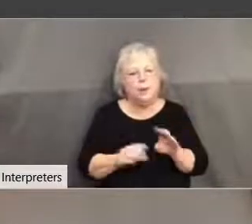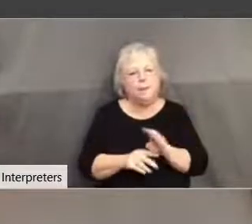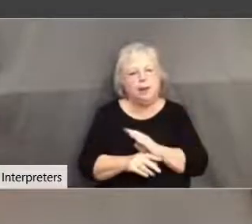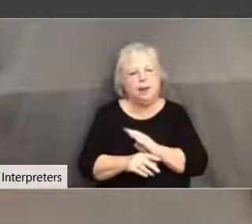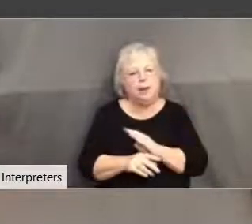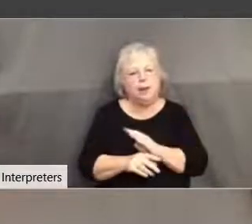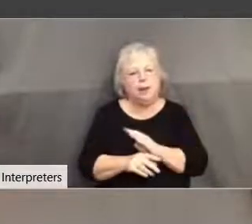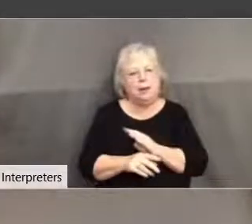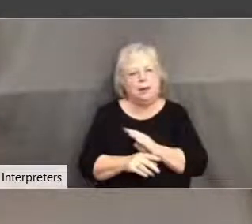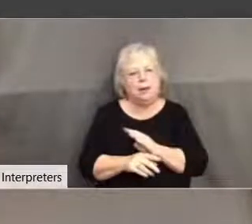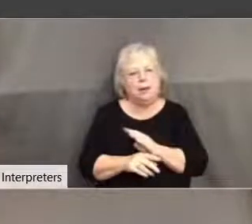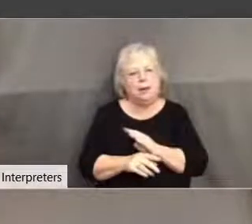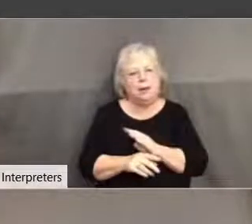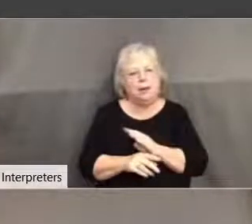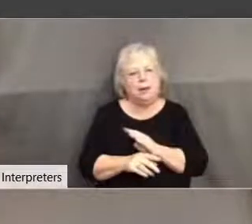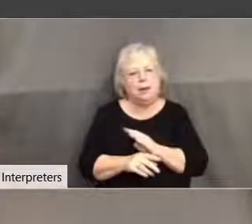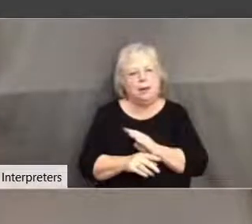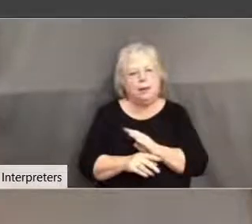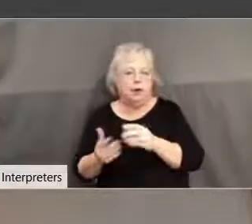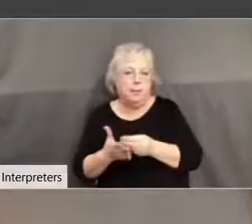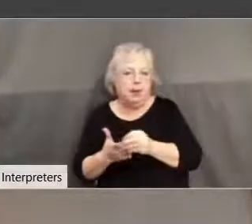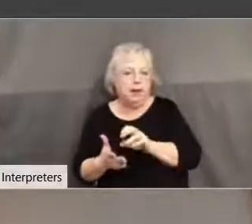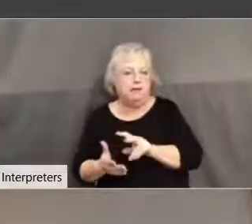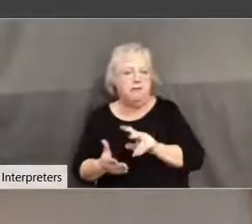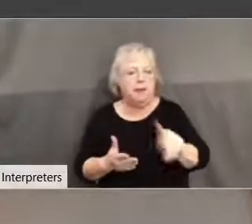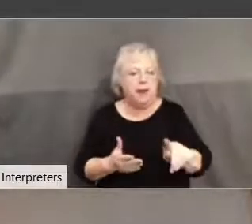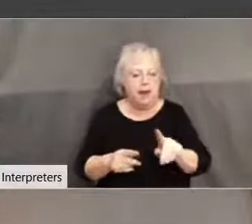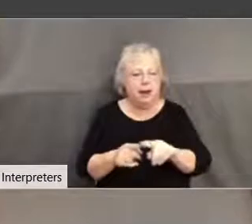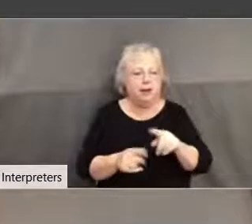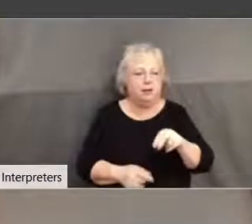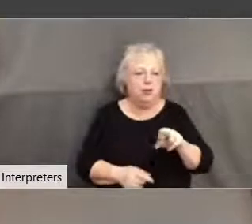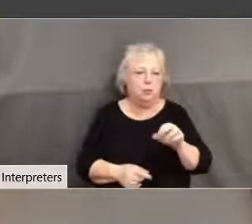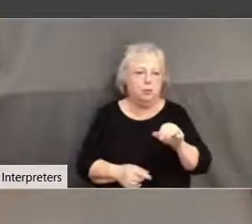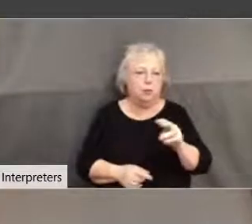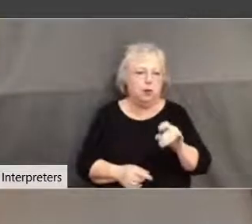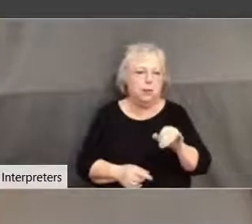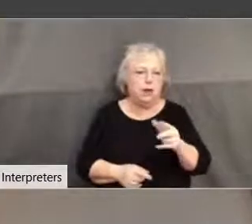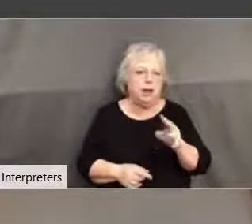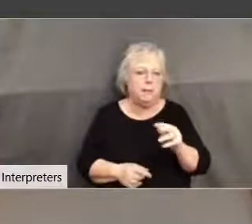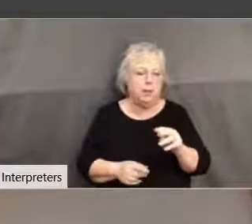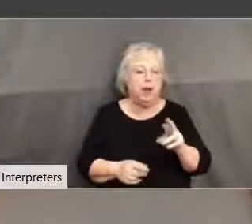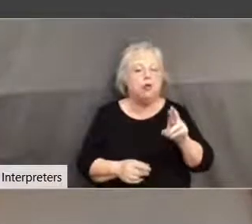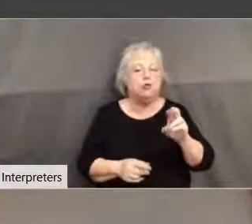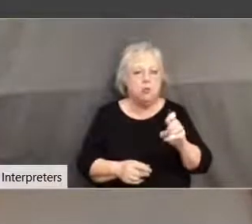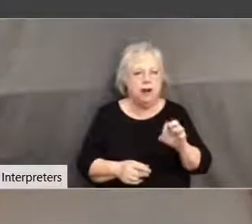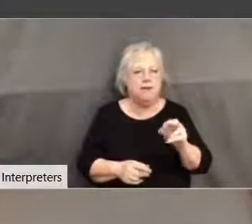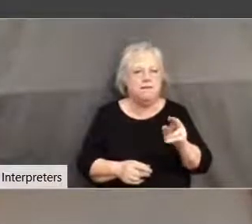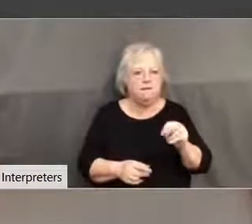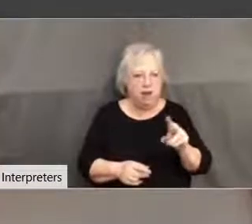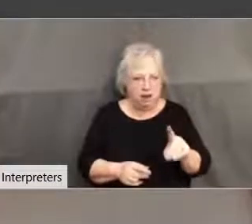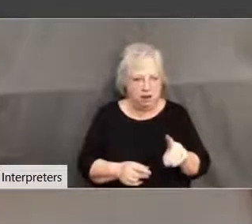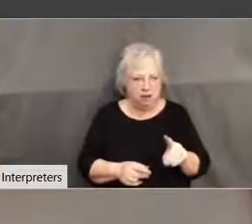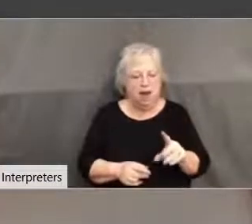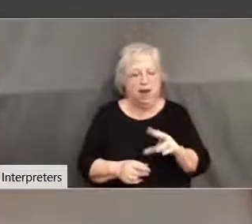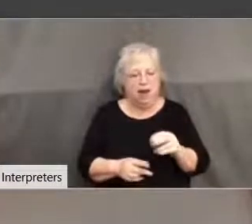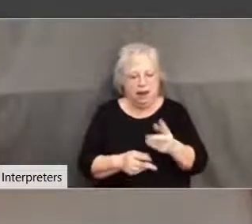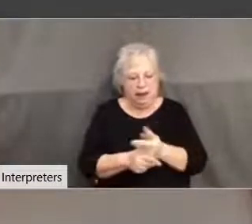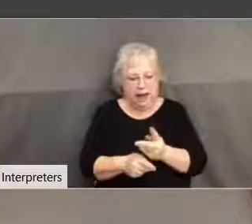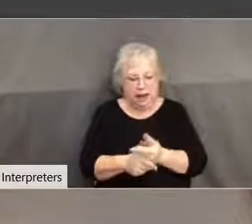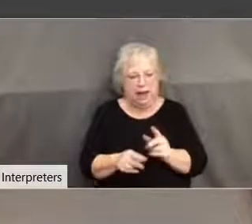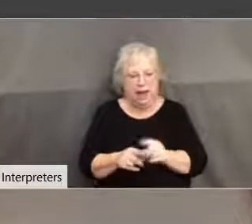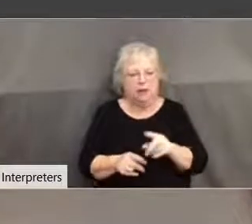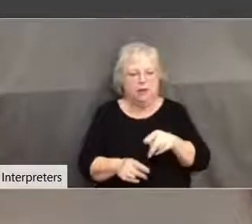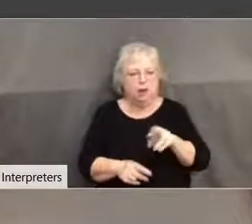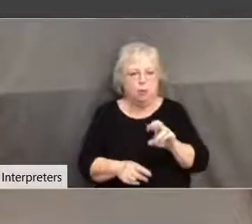money to those policyholders as a premium refund. And it is calculated as a pro rata share of the